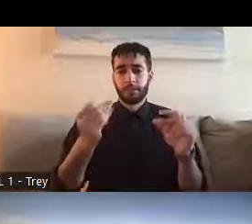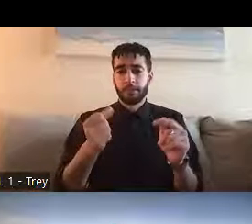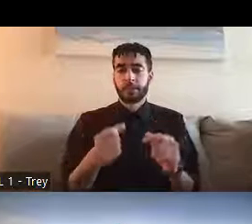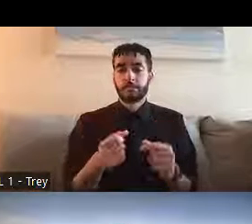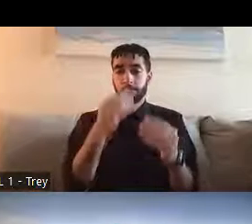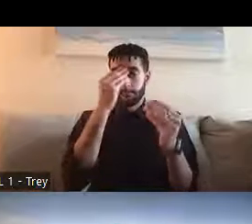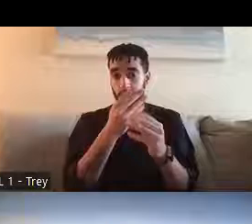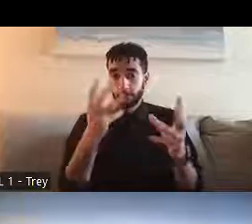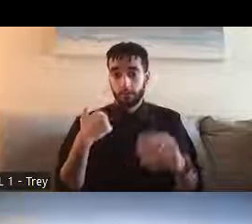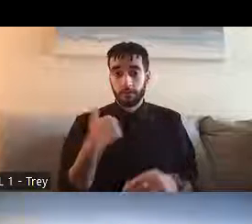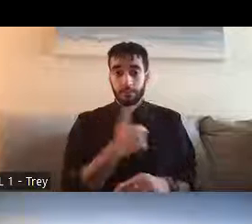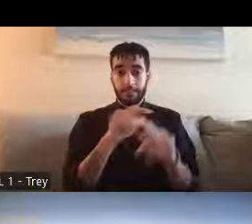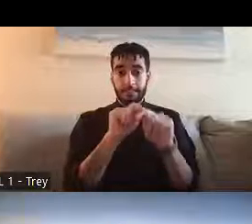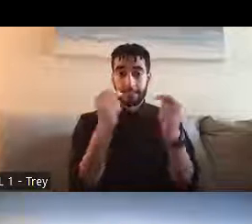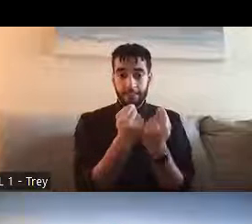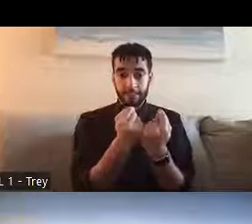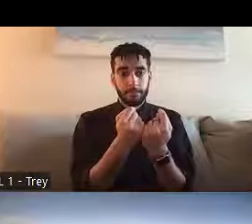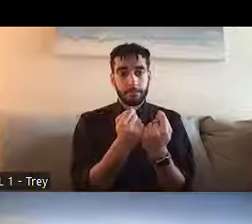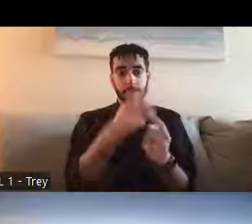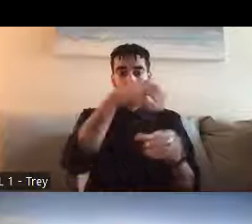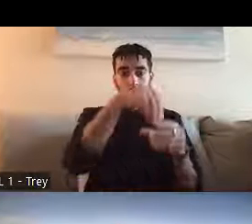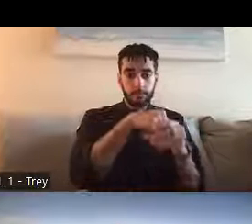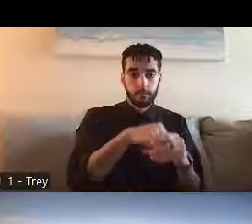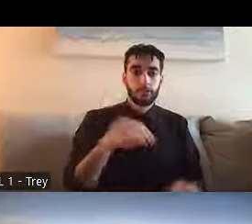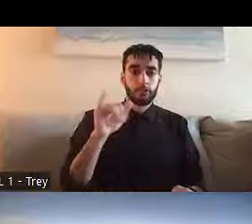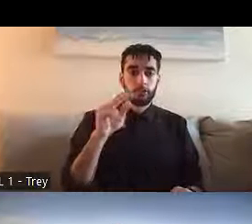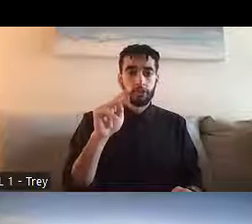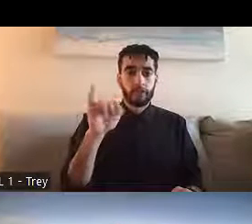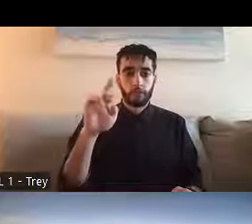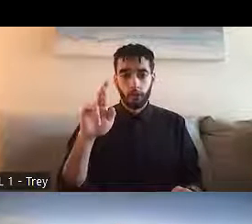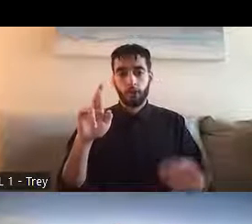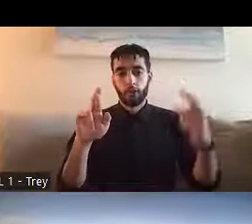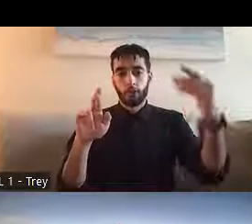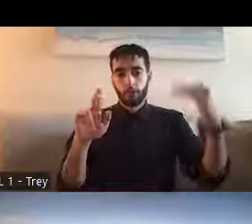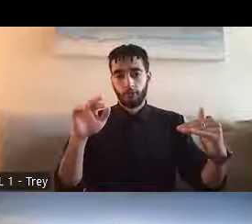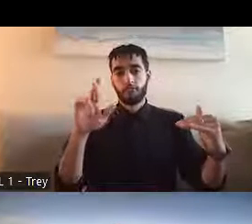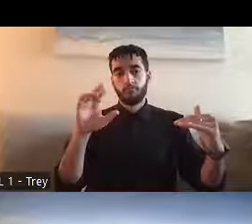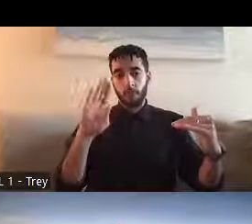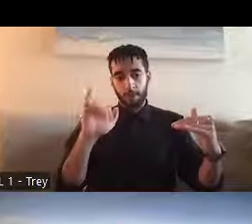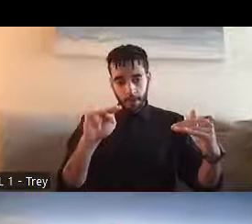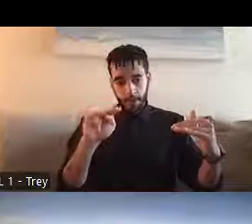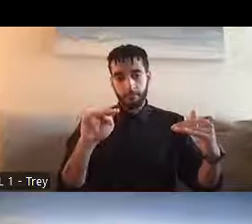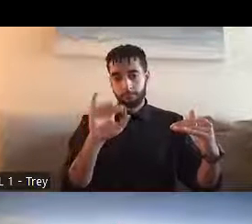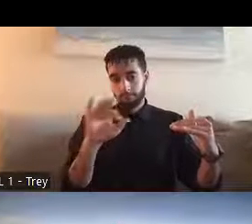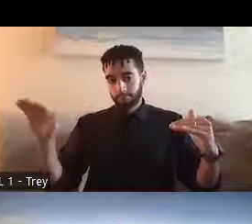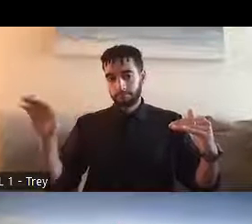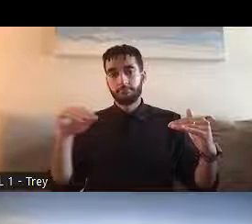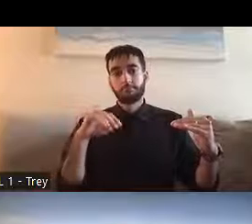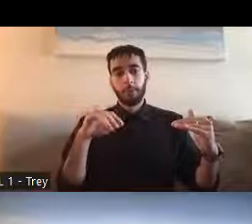contribute to this work. They include Jennifer Mongovin, Robin Whitney, Orly Tonkik, Ben Link, and Jessica